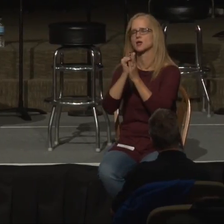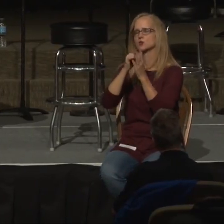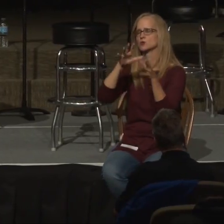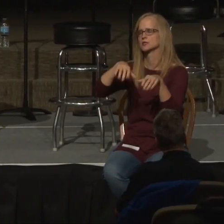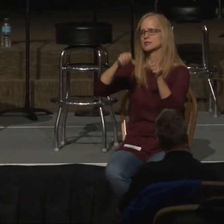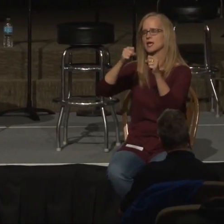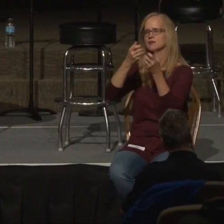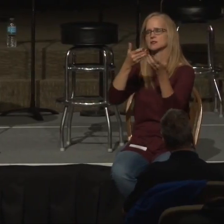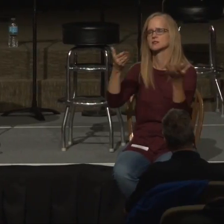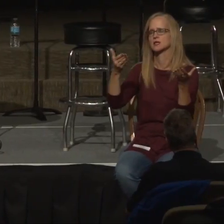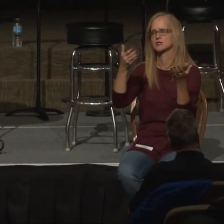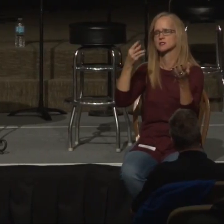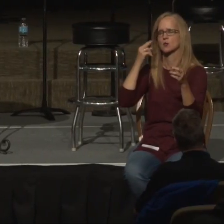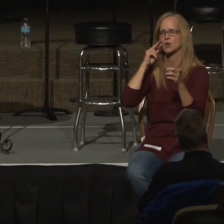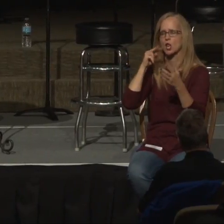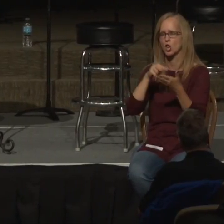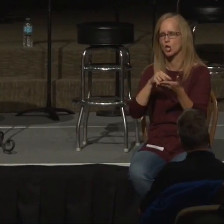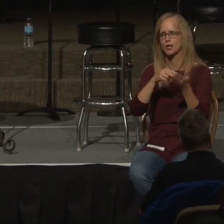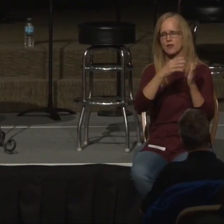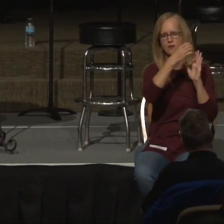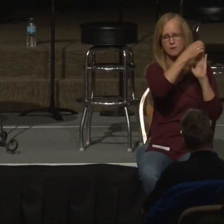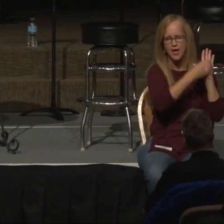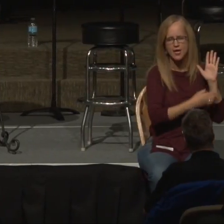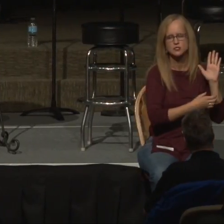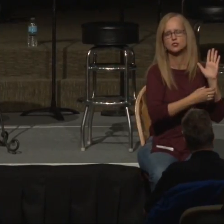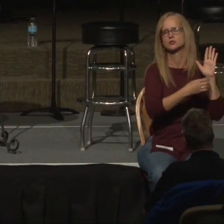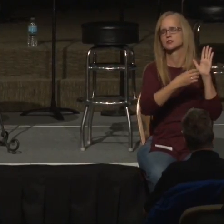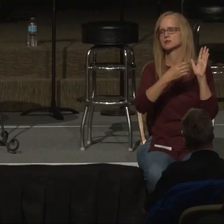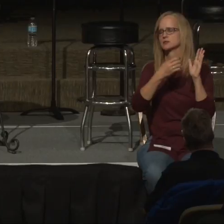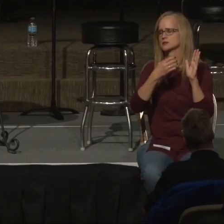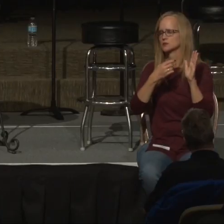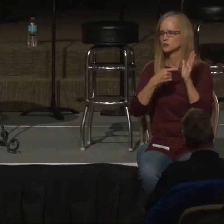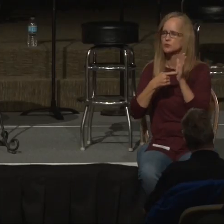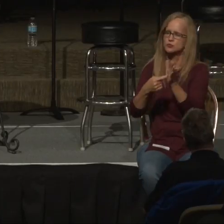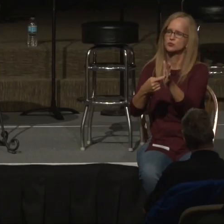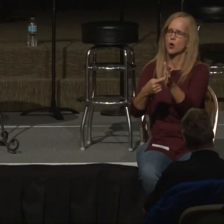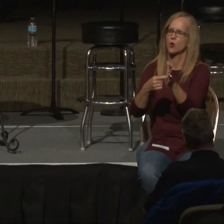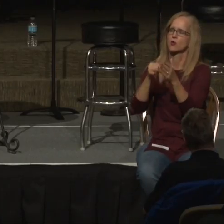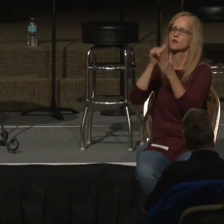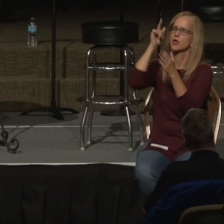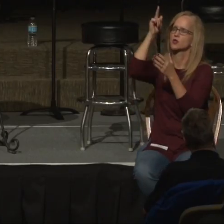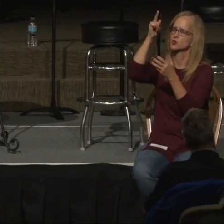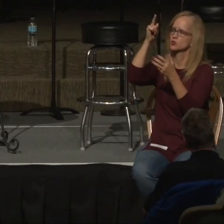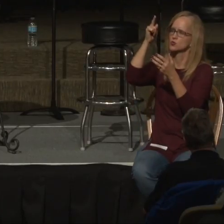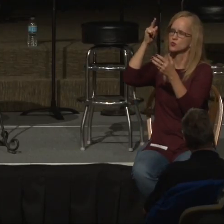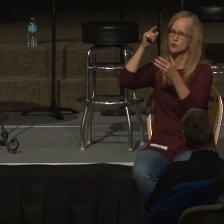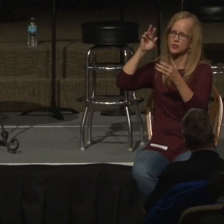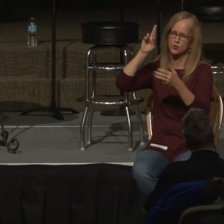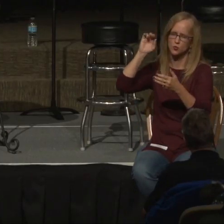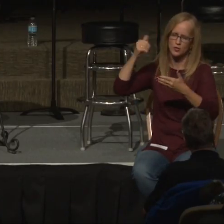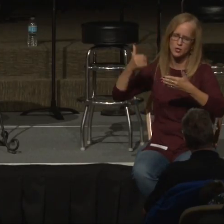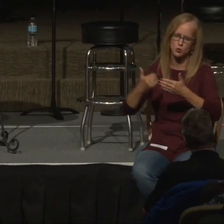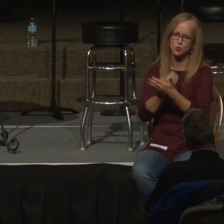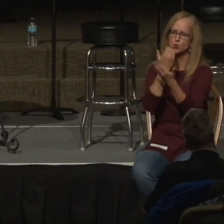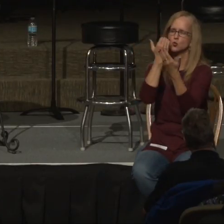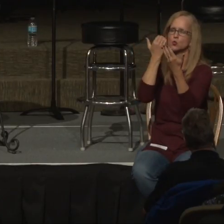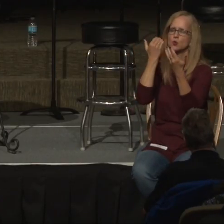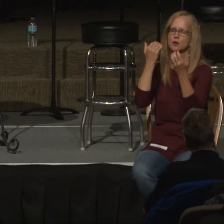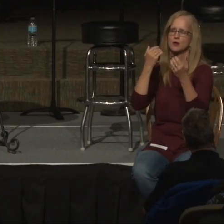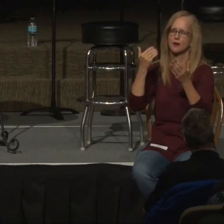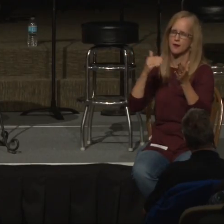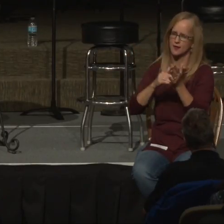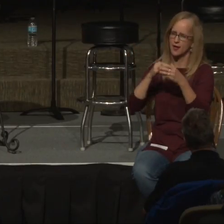things that we look at in these passages and other passages we'll bring to bear, and that you'll renew in us the understanding of